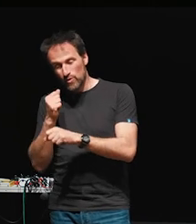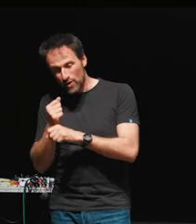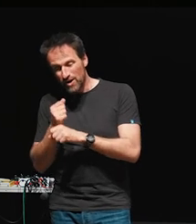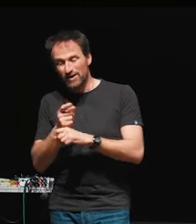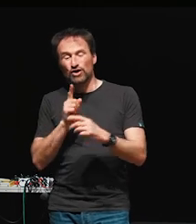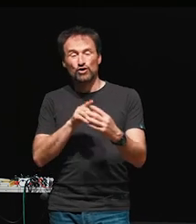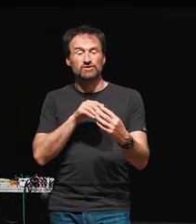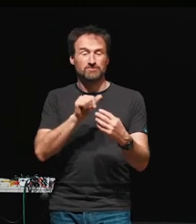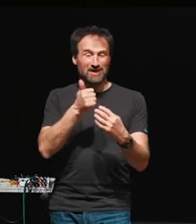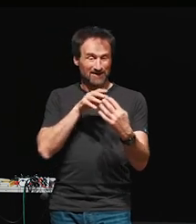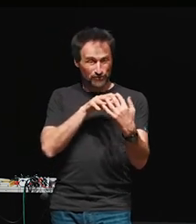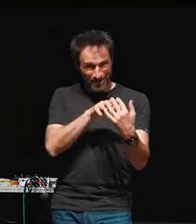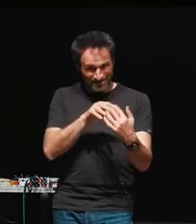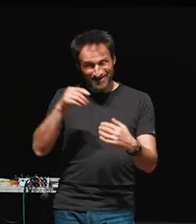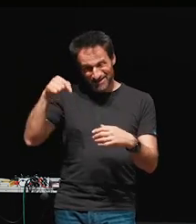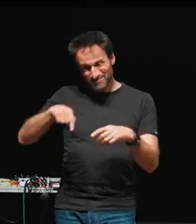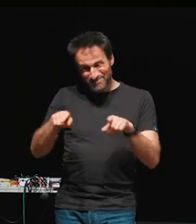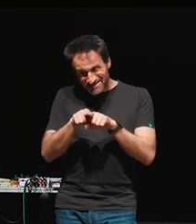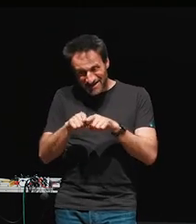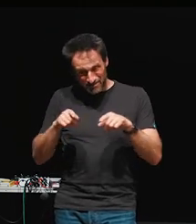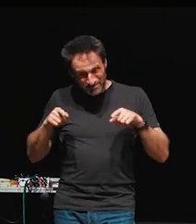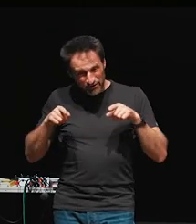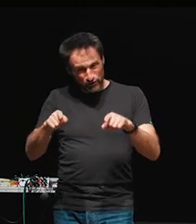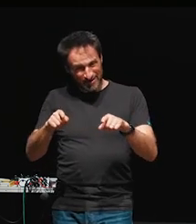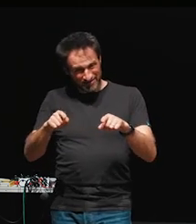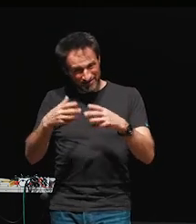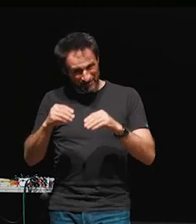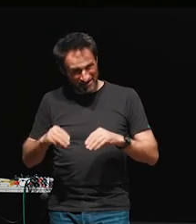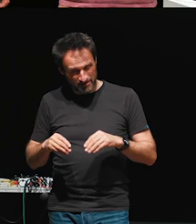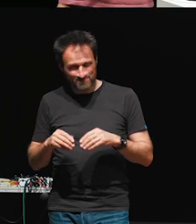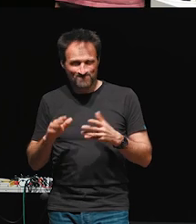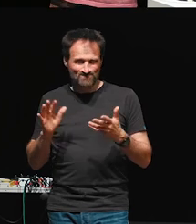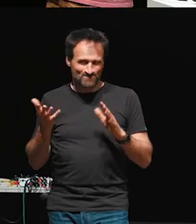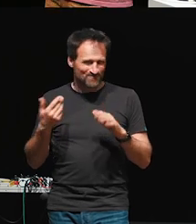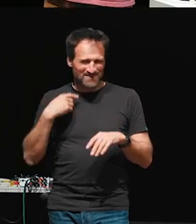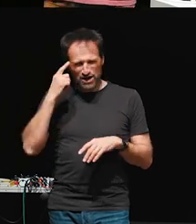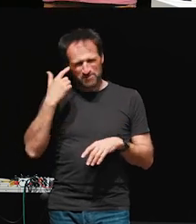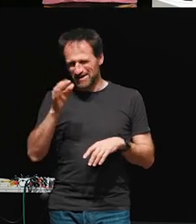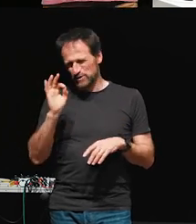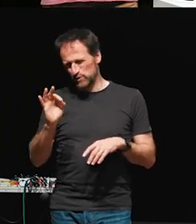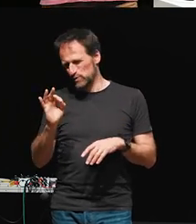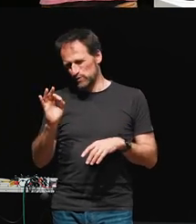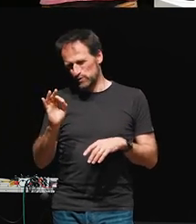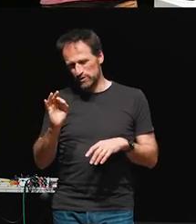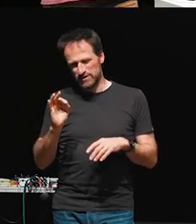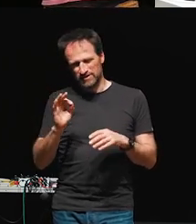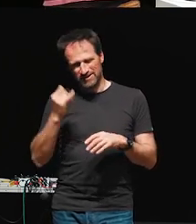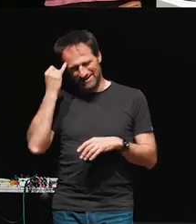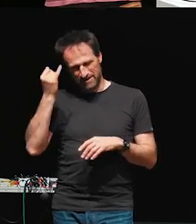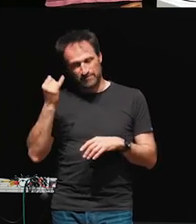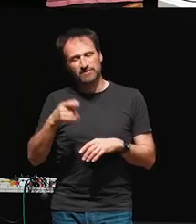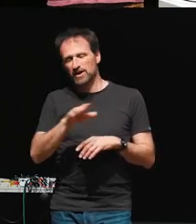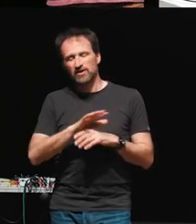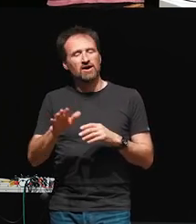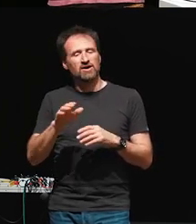but I have seen plenty of people try it. And in essence, what this means is you now either load your worker as part of a script tag and then run